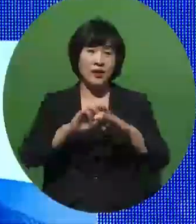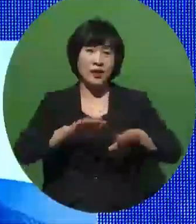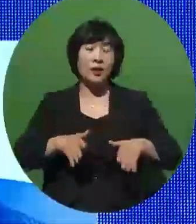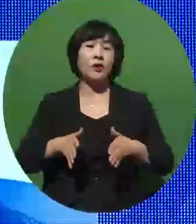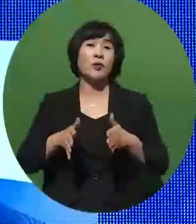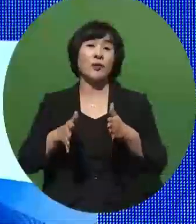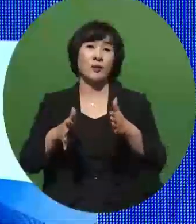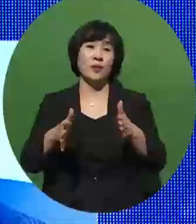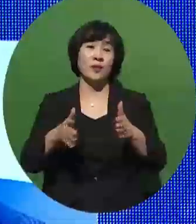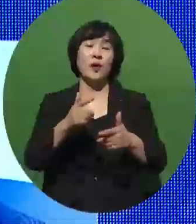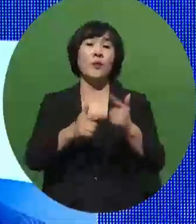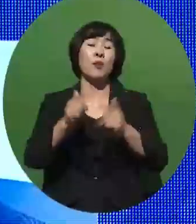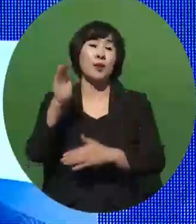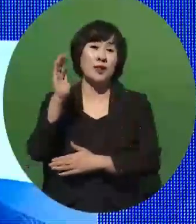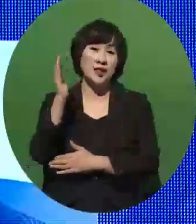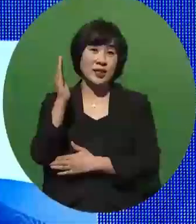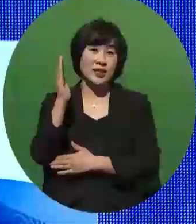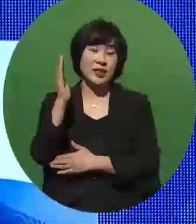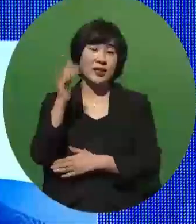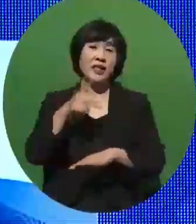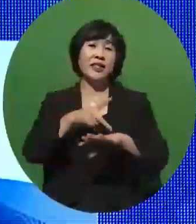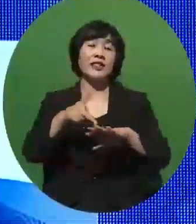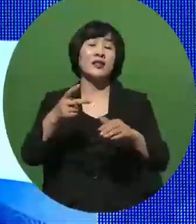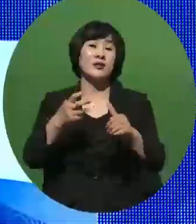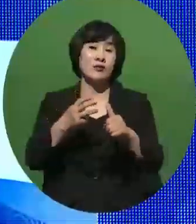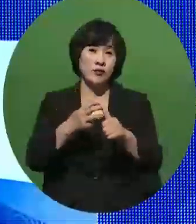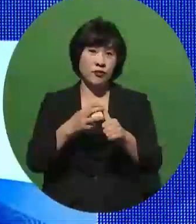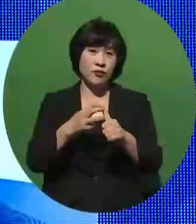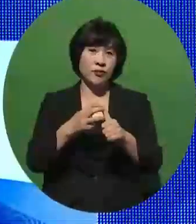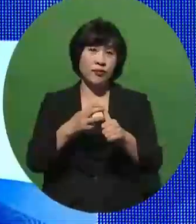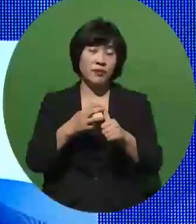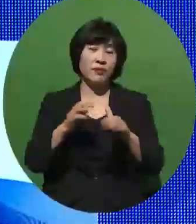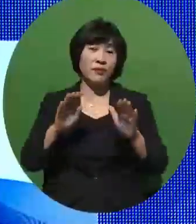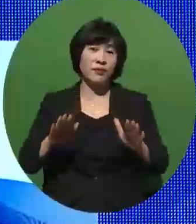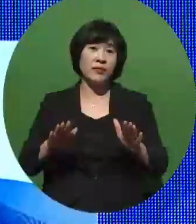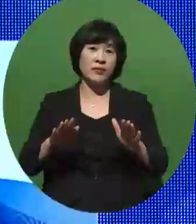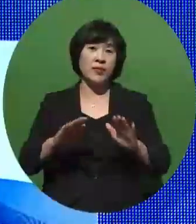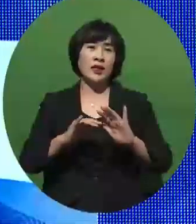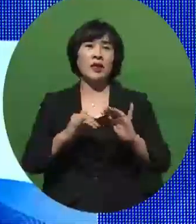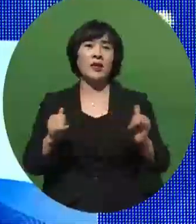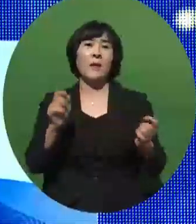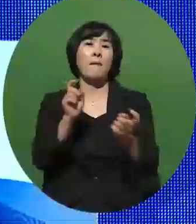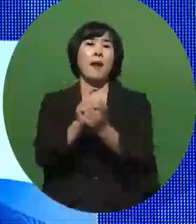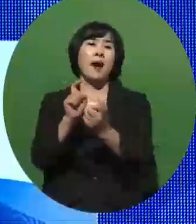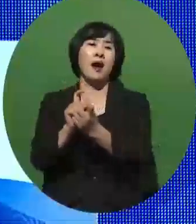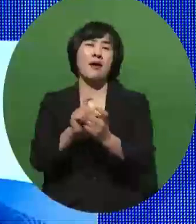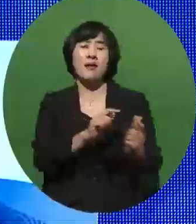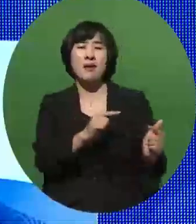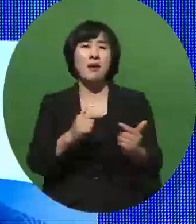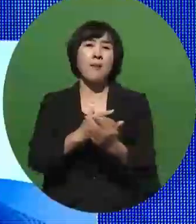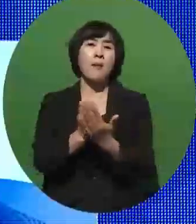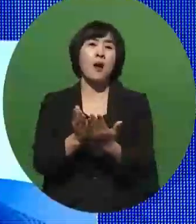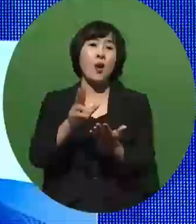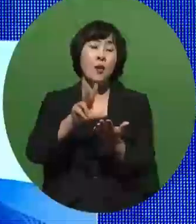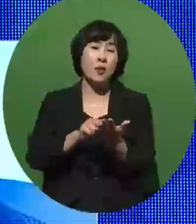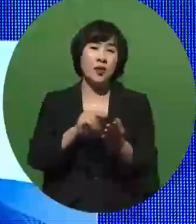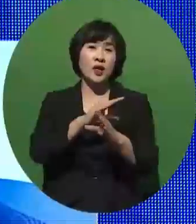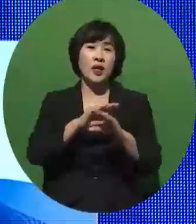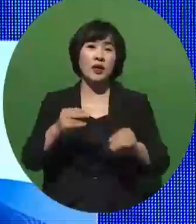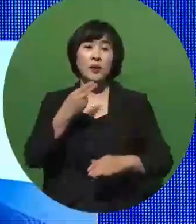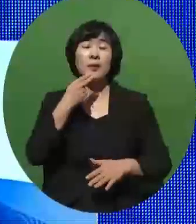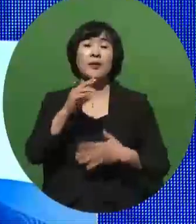Kim-dae-jung Peace Center, in collaboration with Jeollanamdo Province, Mokpo City, and Sinan-gun County, is